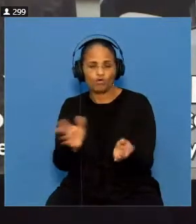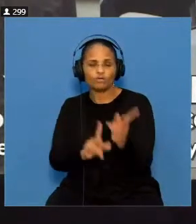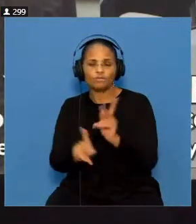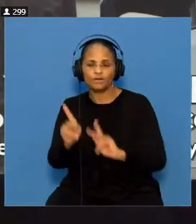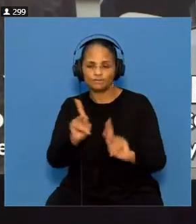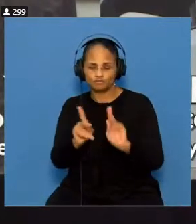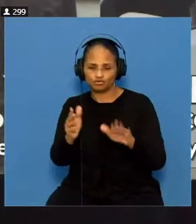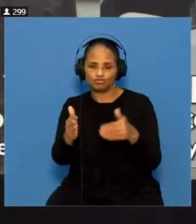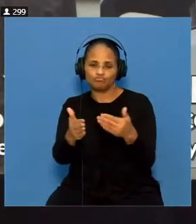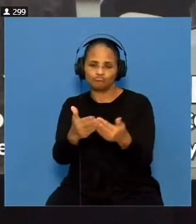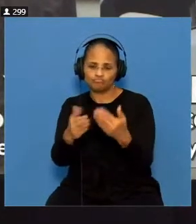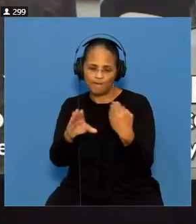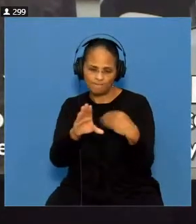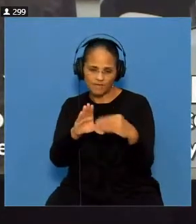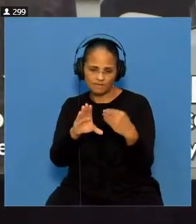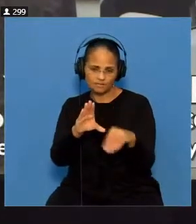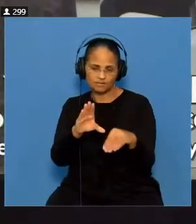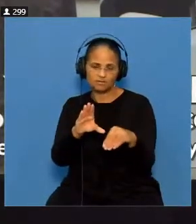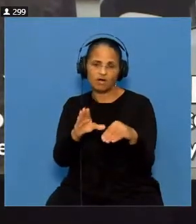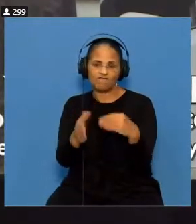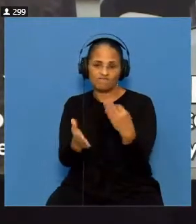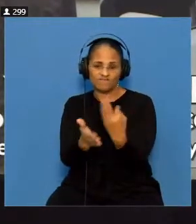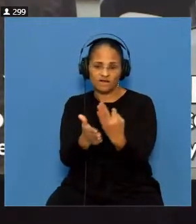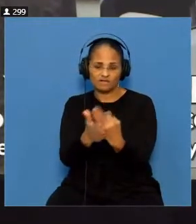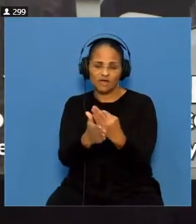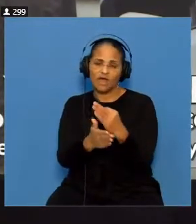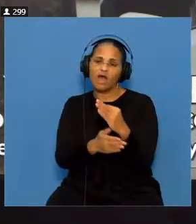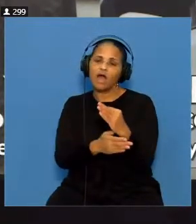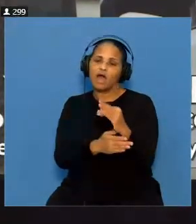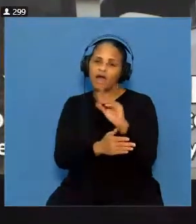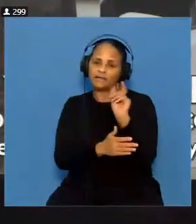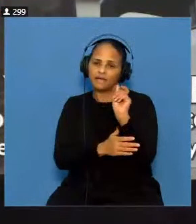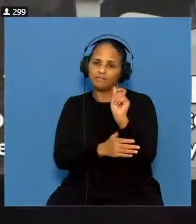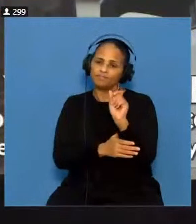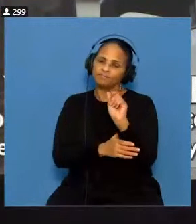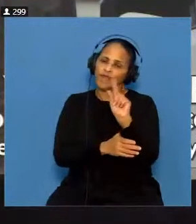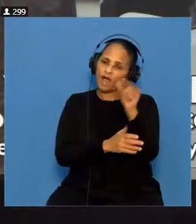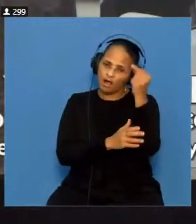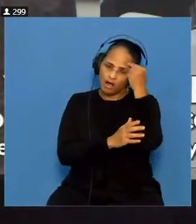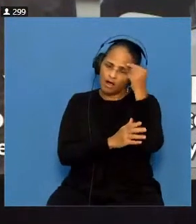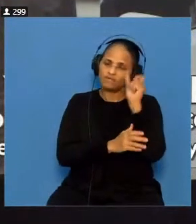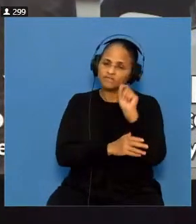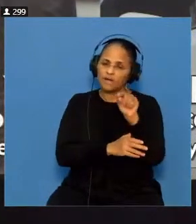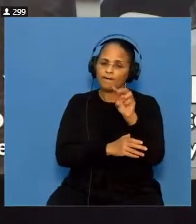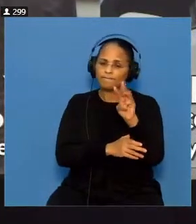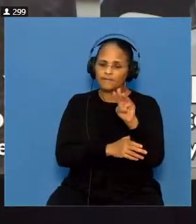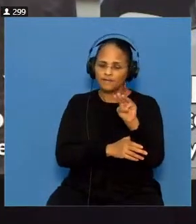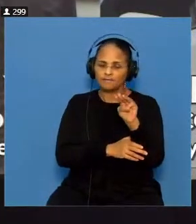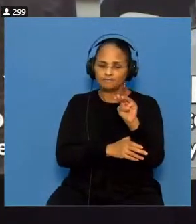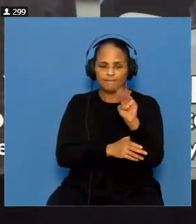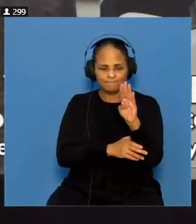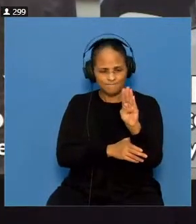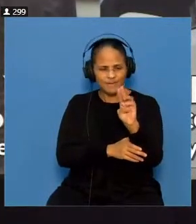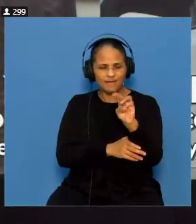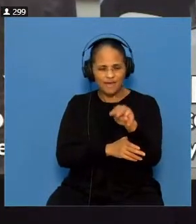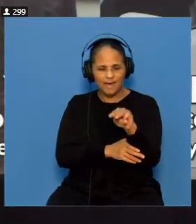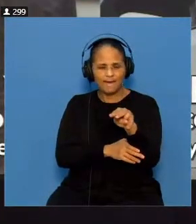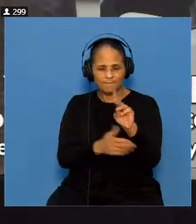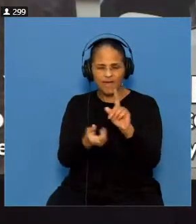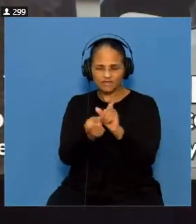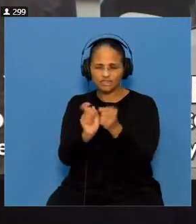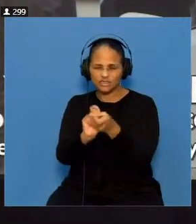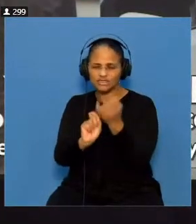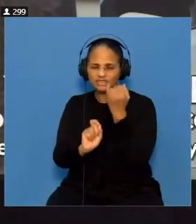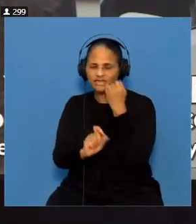to email Minister of Finance at gov.bm, and I'm sure the Ministry of Finance team will look into that and make the necessary adjustments. Okay,